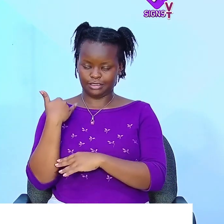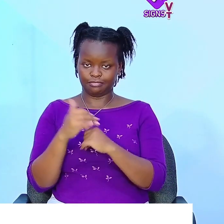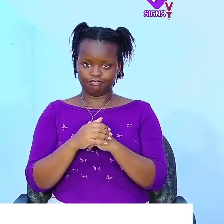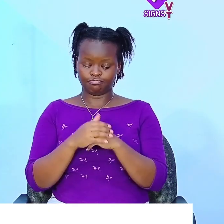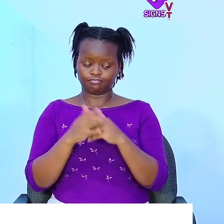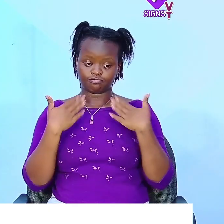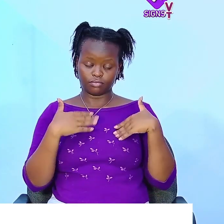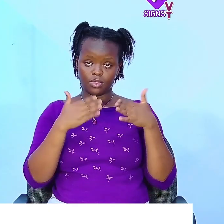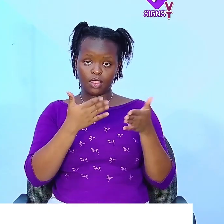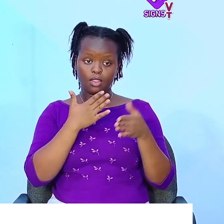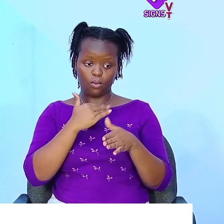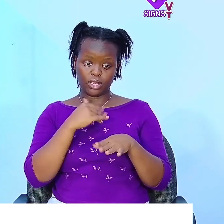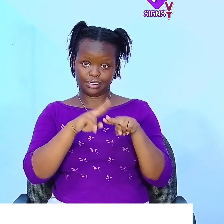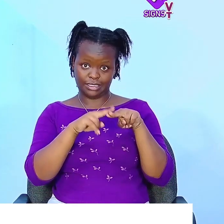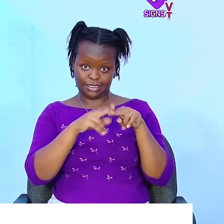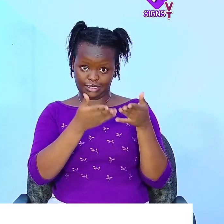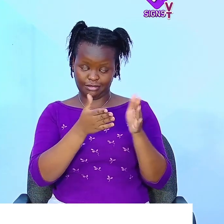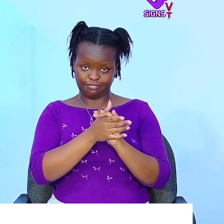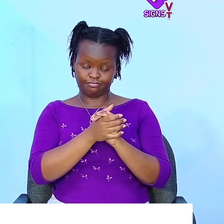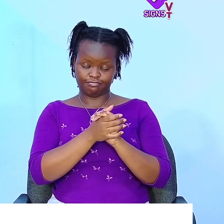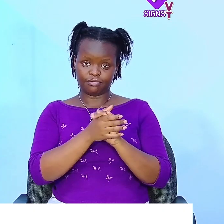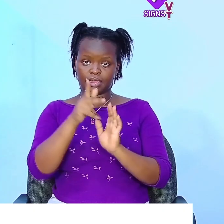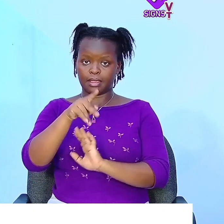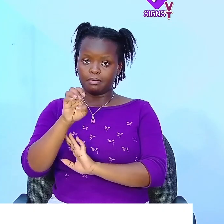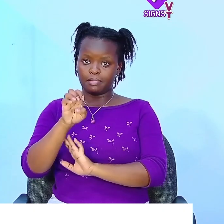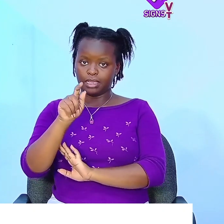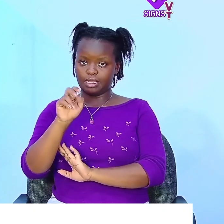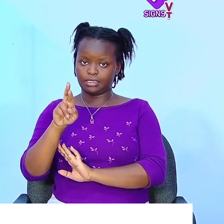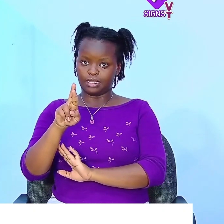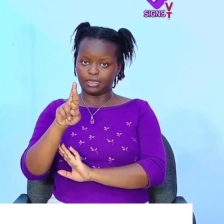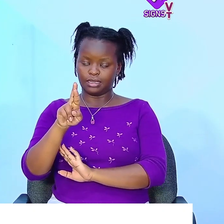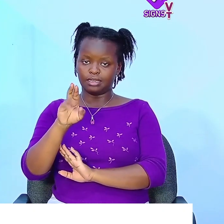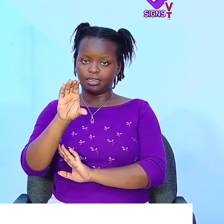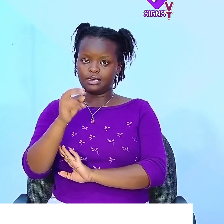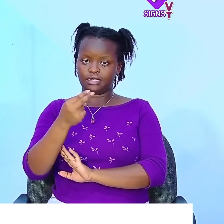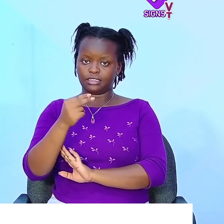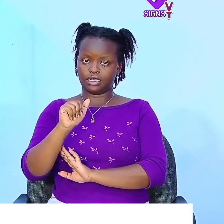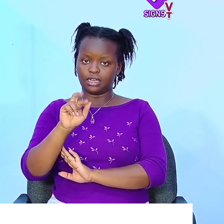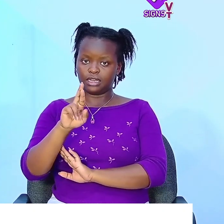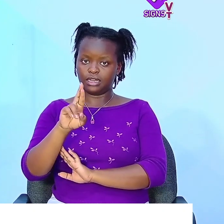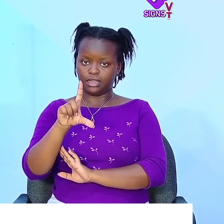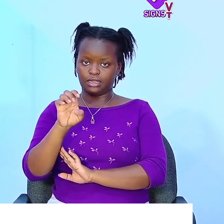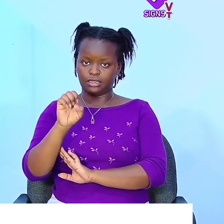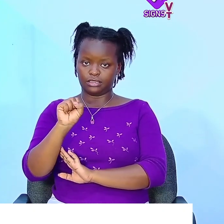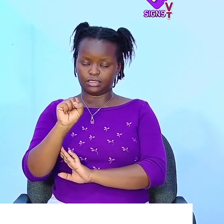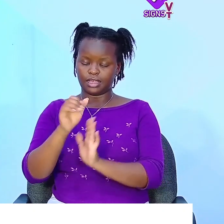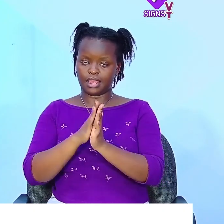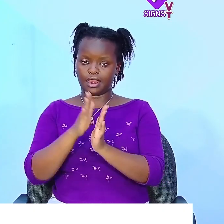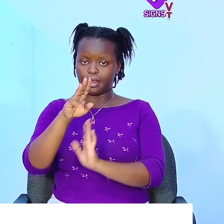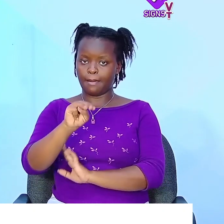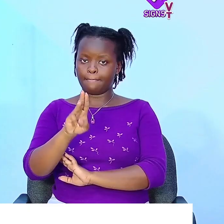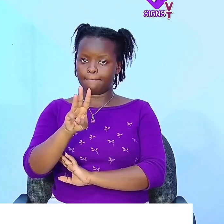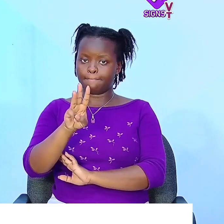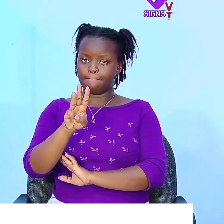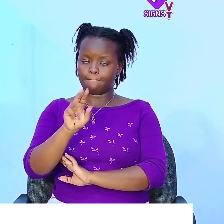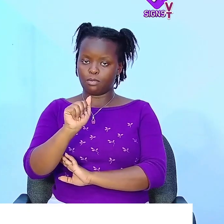vying for the LSK presidency are Peter Wanyama, Charles Kanjama, and Mwaura Kabata, each